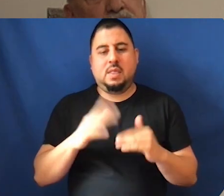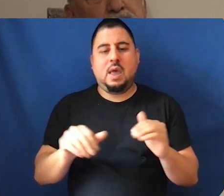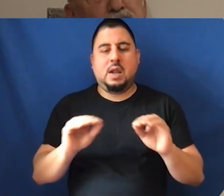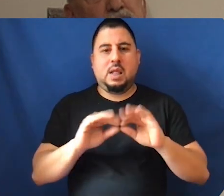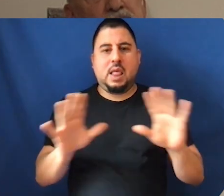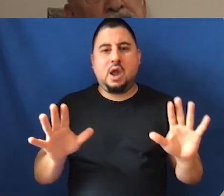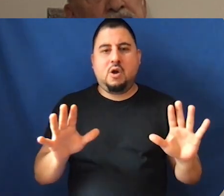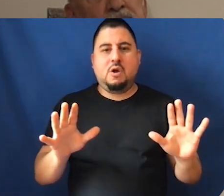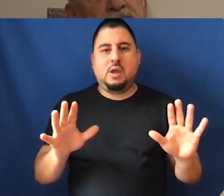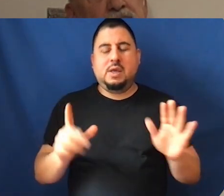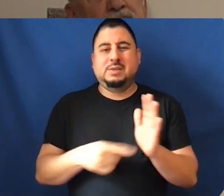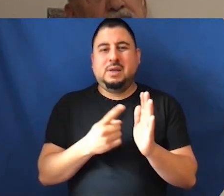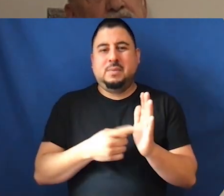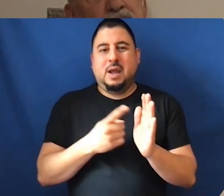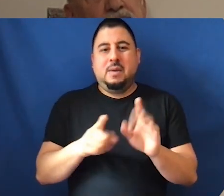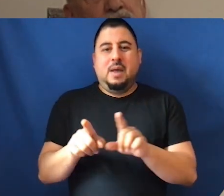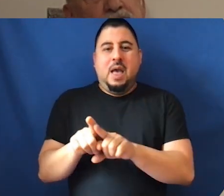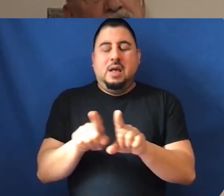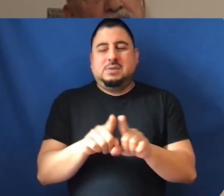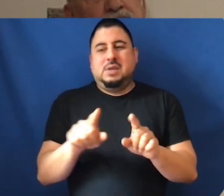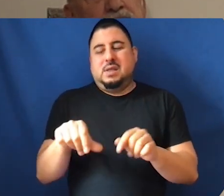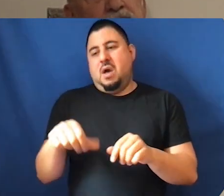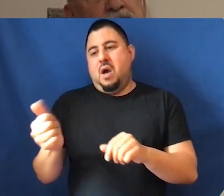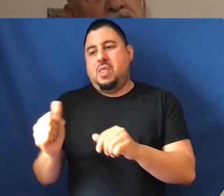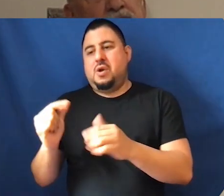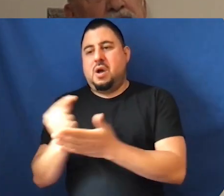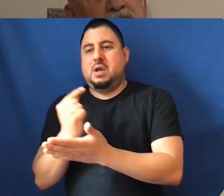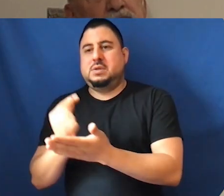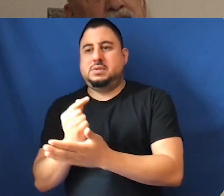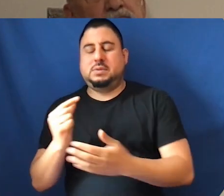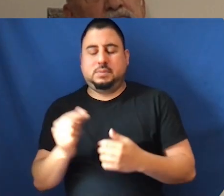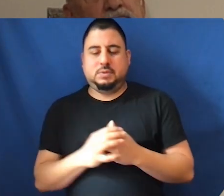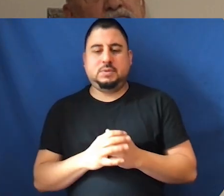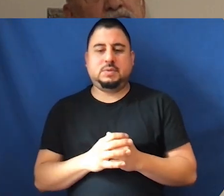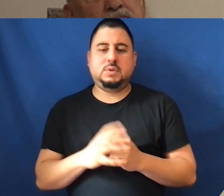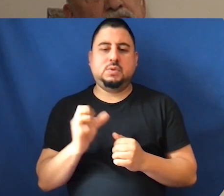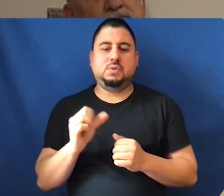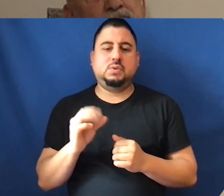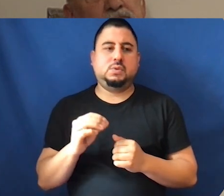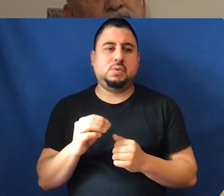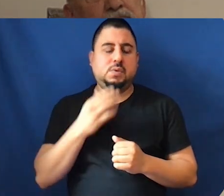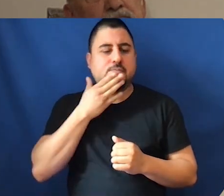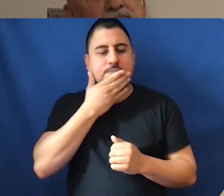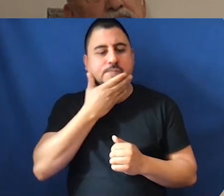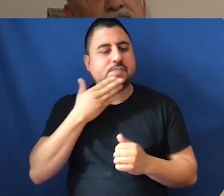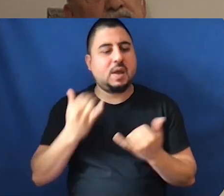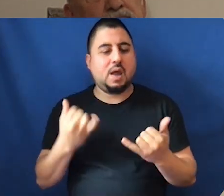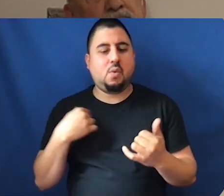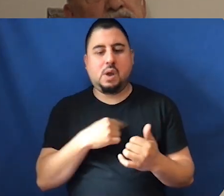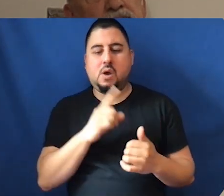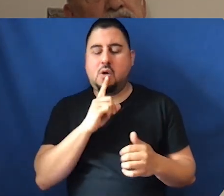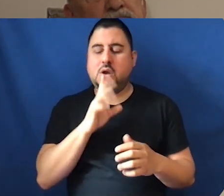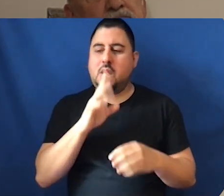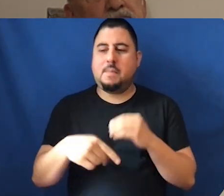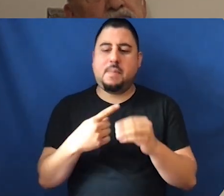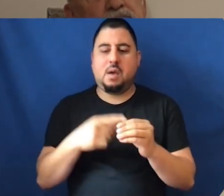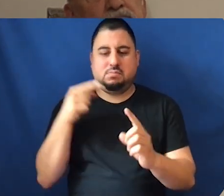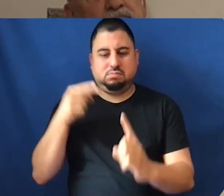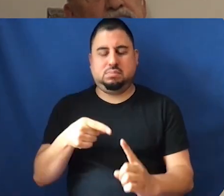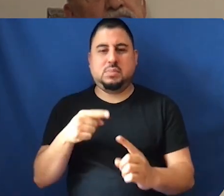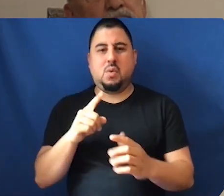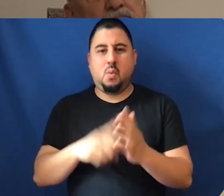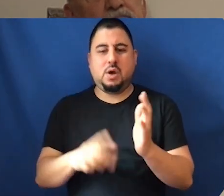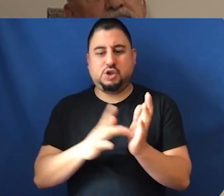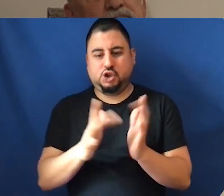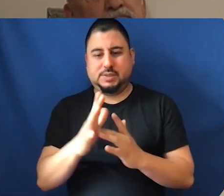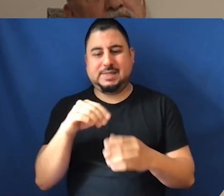clarity, as sometimes comes in some of the other gospels, especially the synoptics. But now we're getting to the crux of what Jesus,